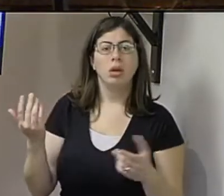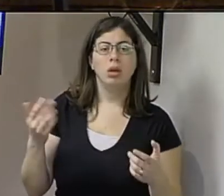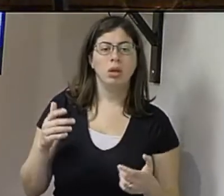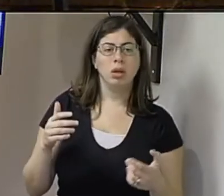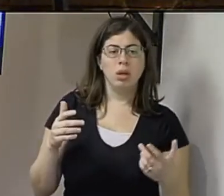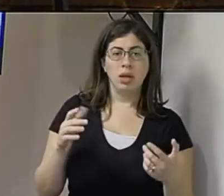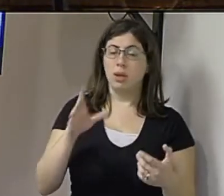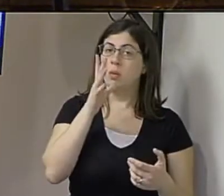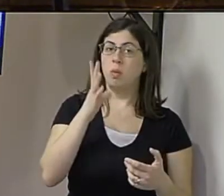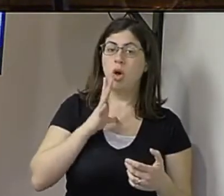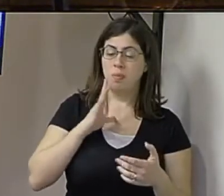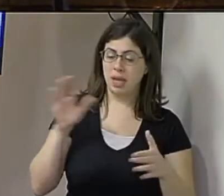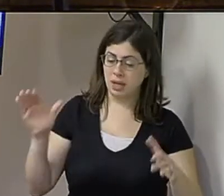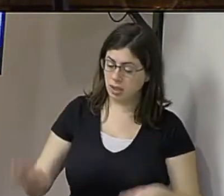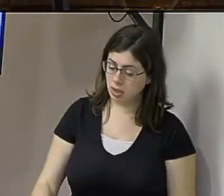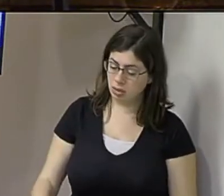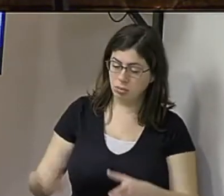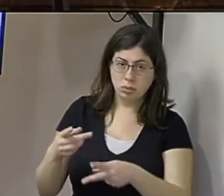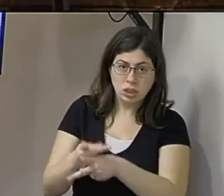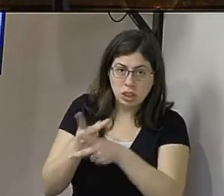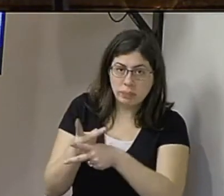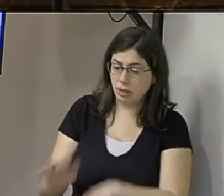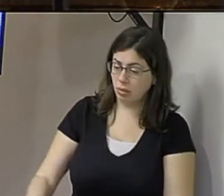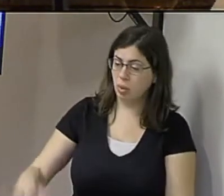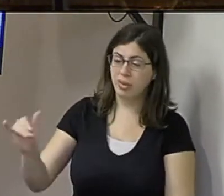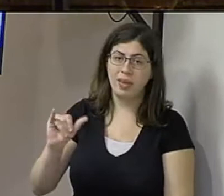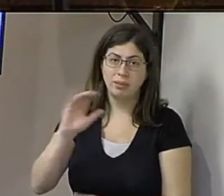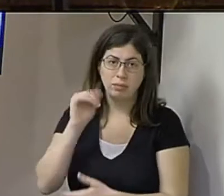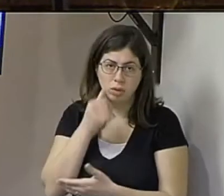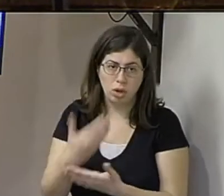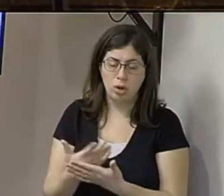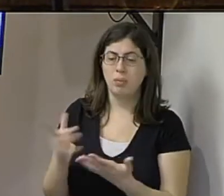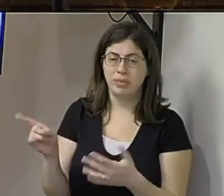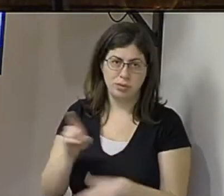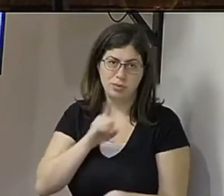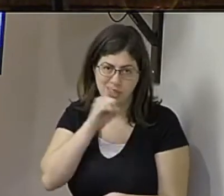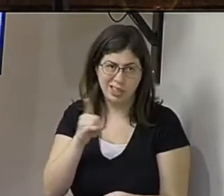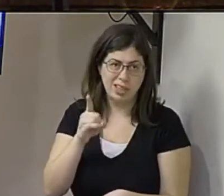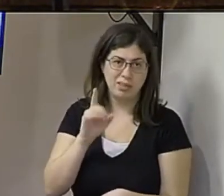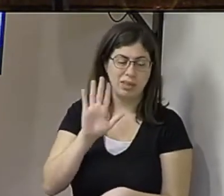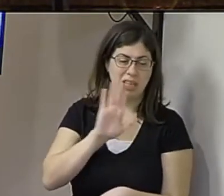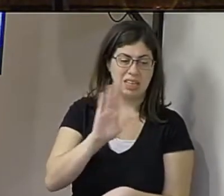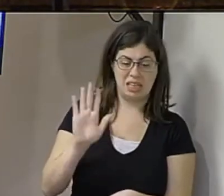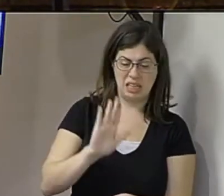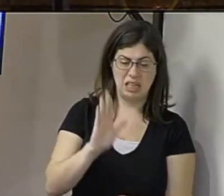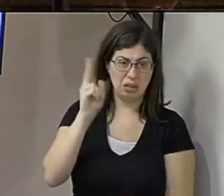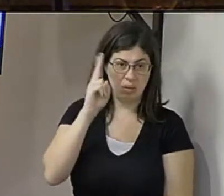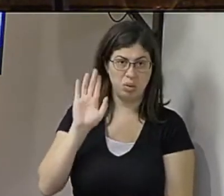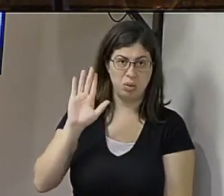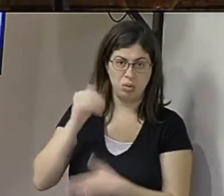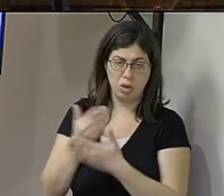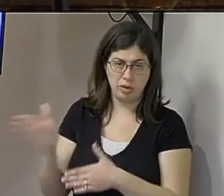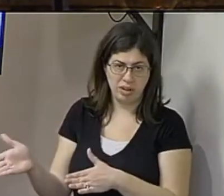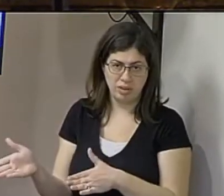this woman that he's bringing up as his daughter, it says, but she's actually the daughter of his uncle. And so